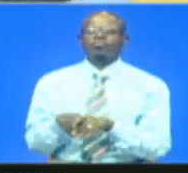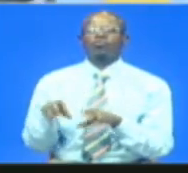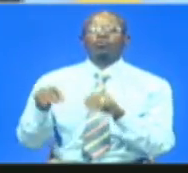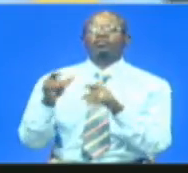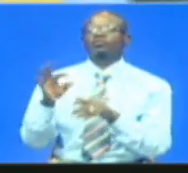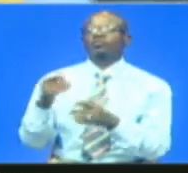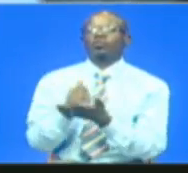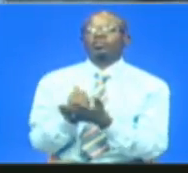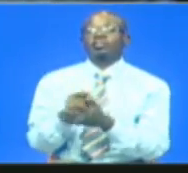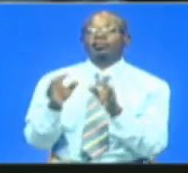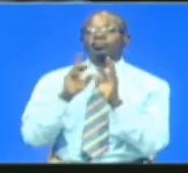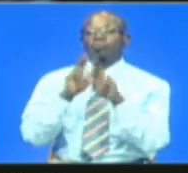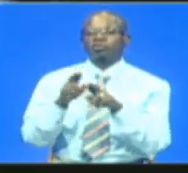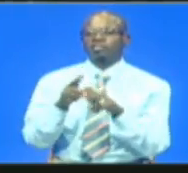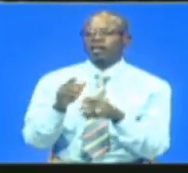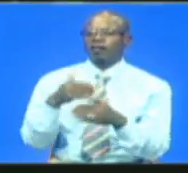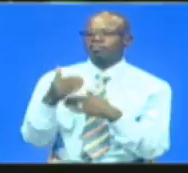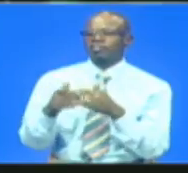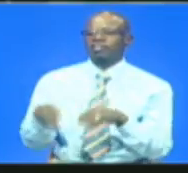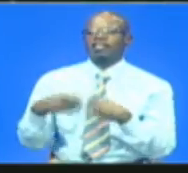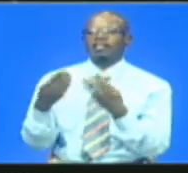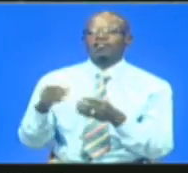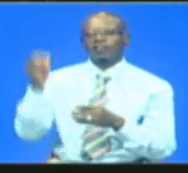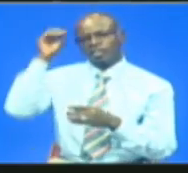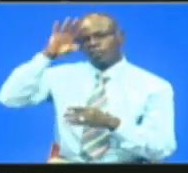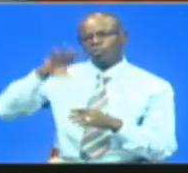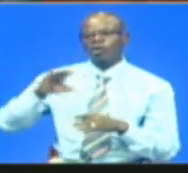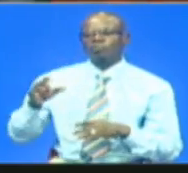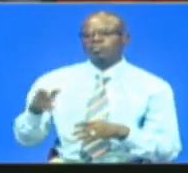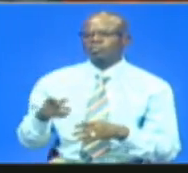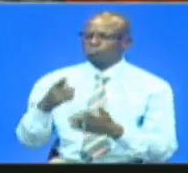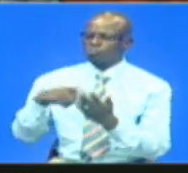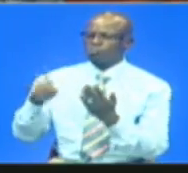report after it gave Kiambu County a qualified